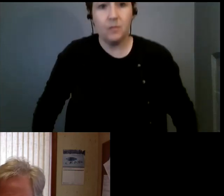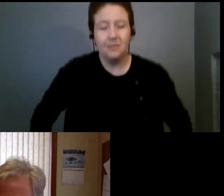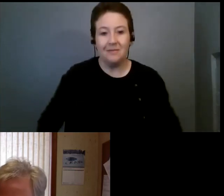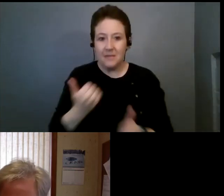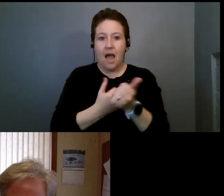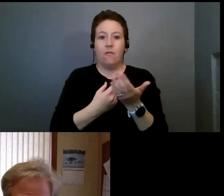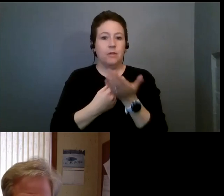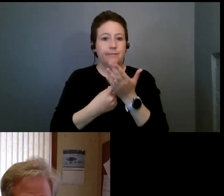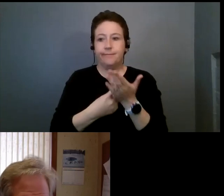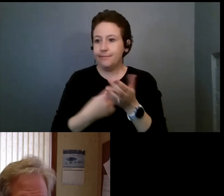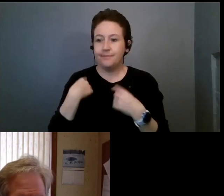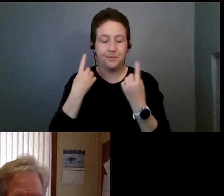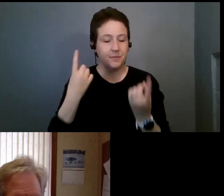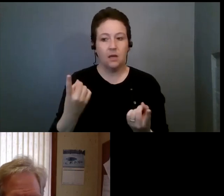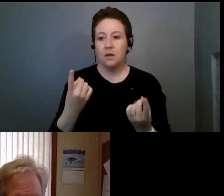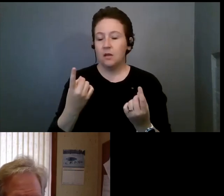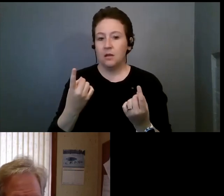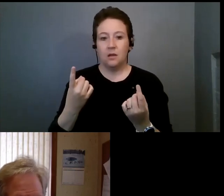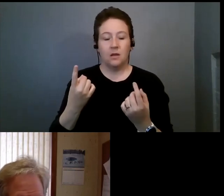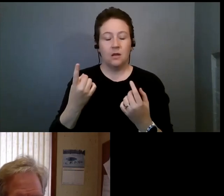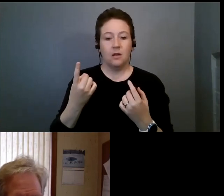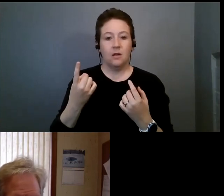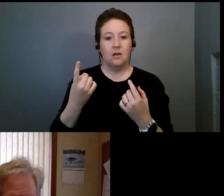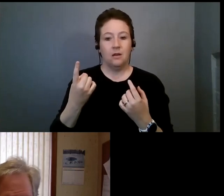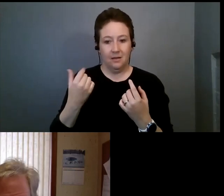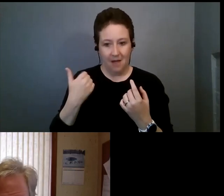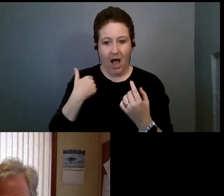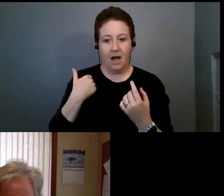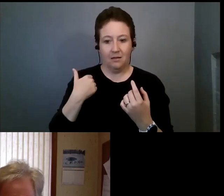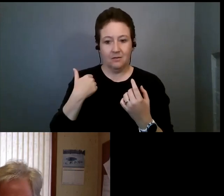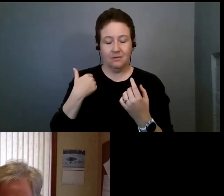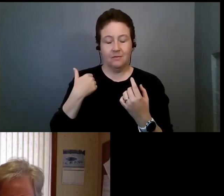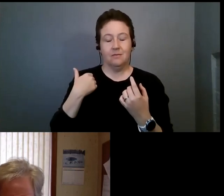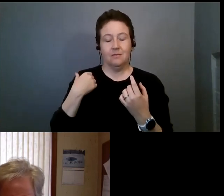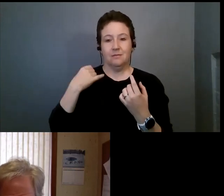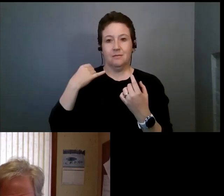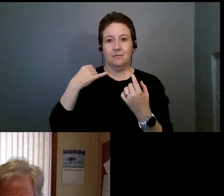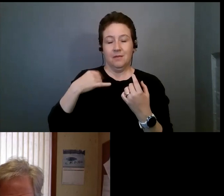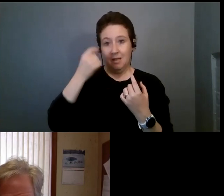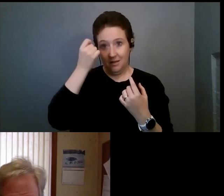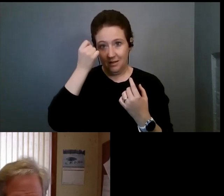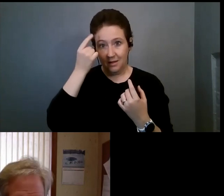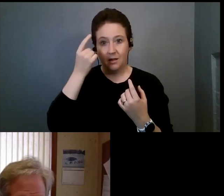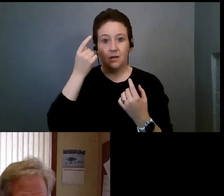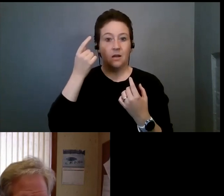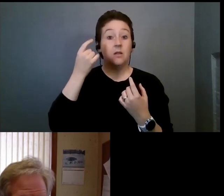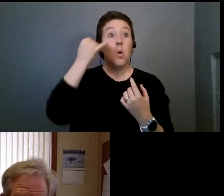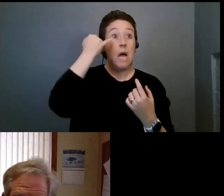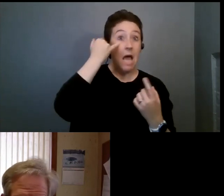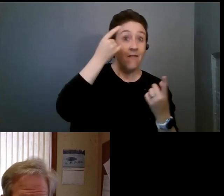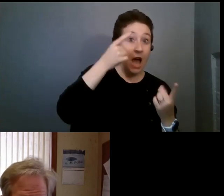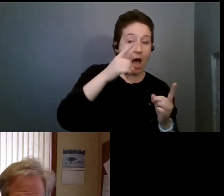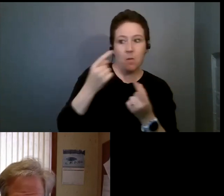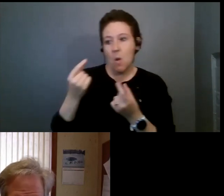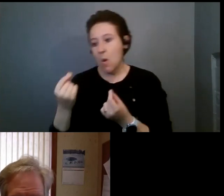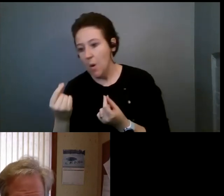conversation that we have had has had the caveat of a contingency plan that would be